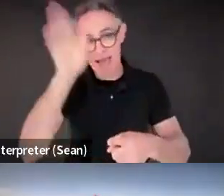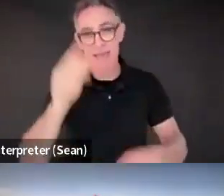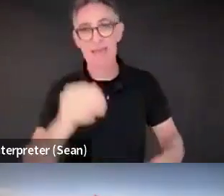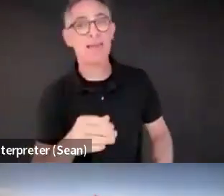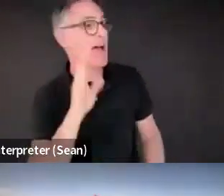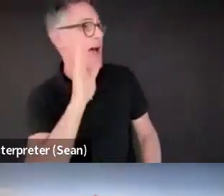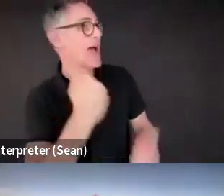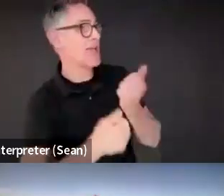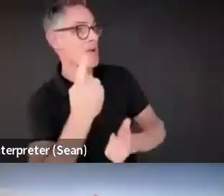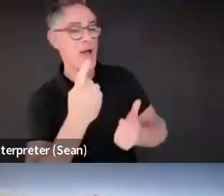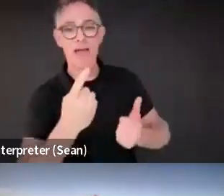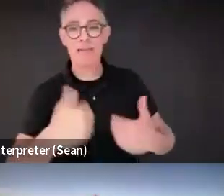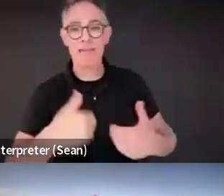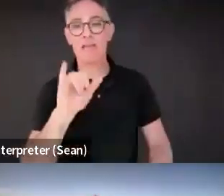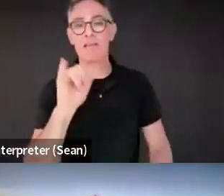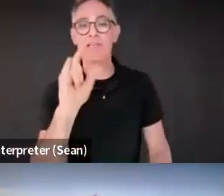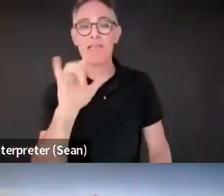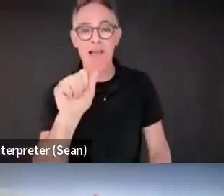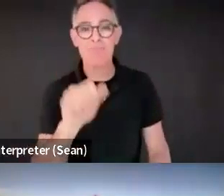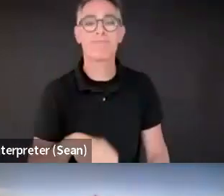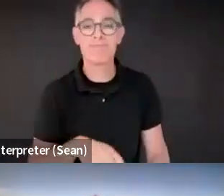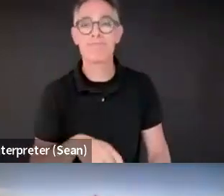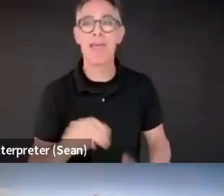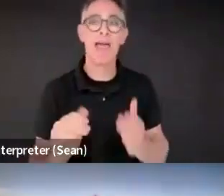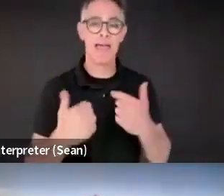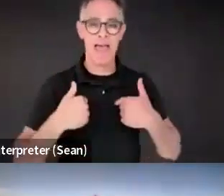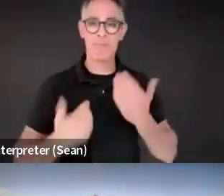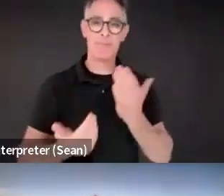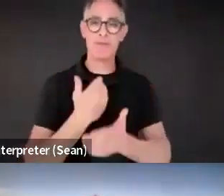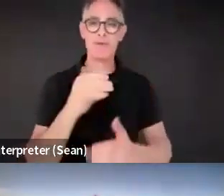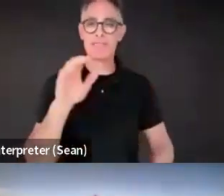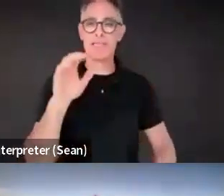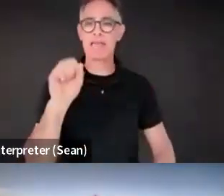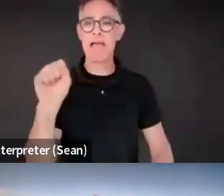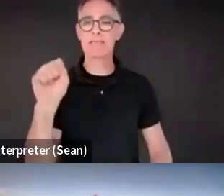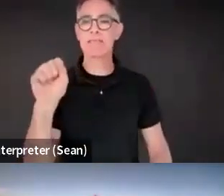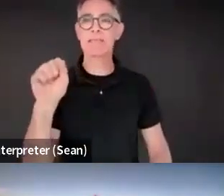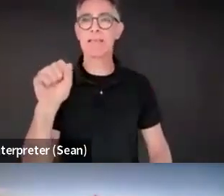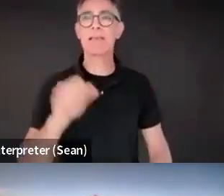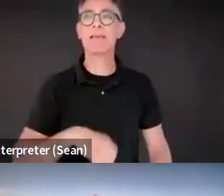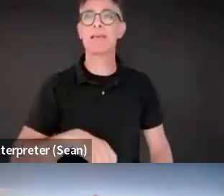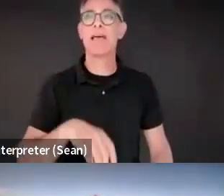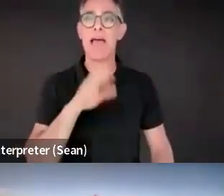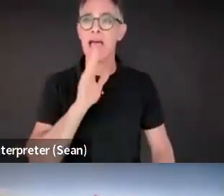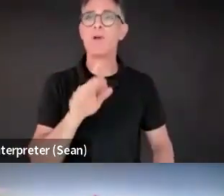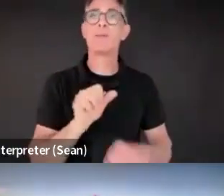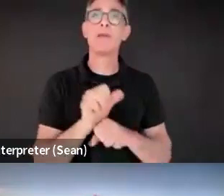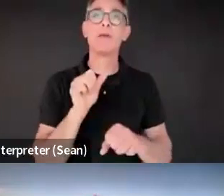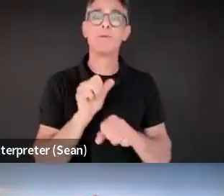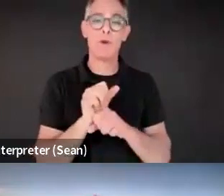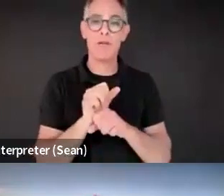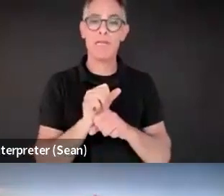Yes. Hi, everyone. I'm Jessica. I'm the new CSS. I am going to be working in